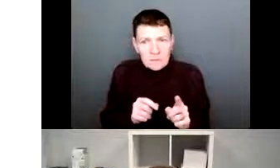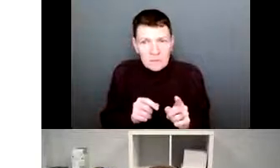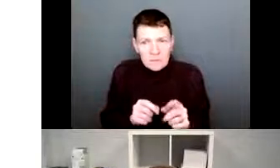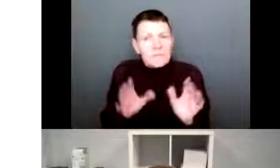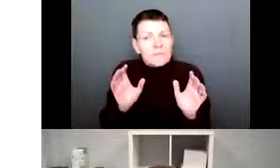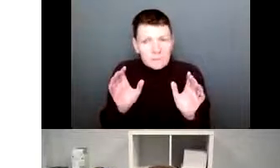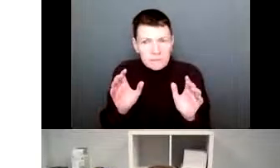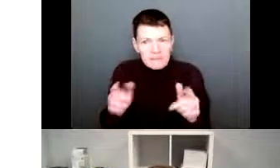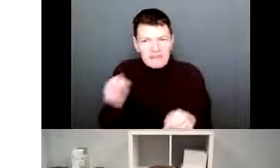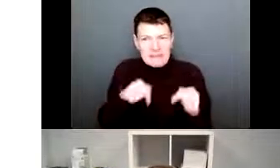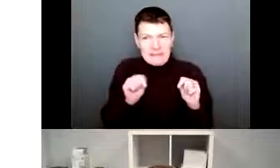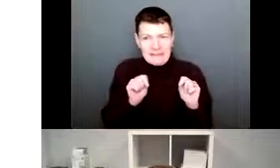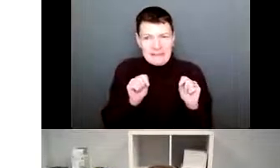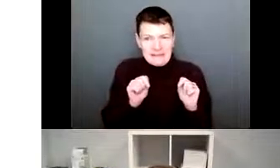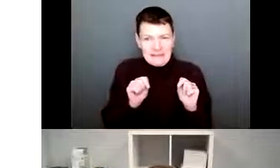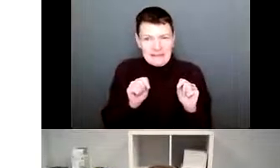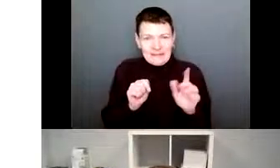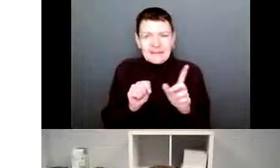Okay, we need to go back to the slide.